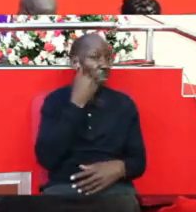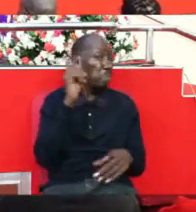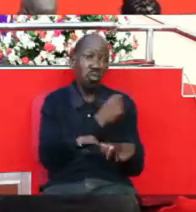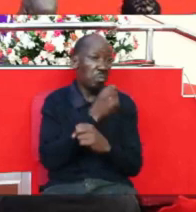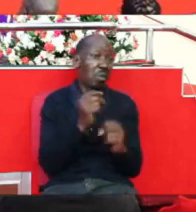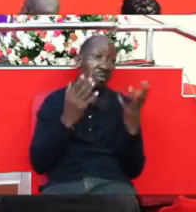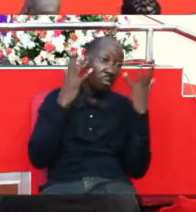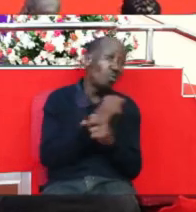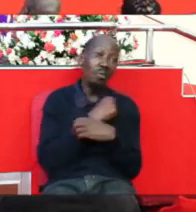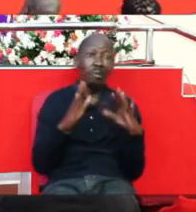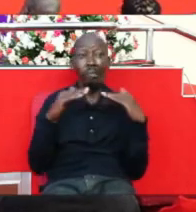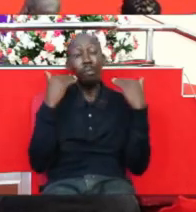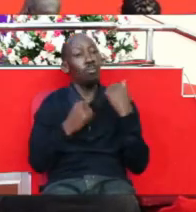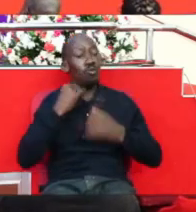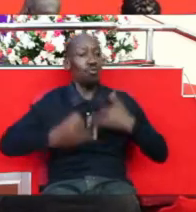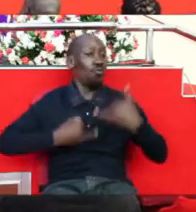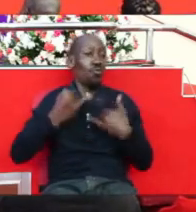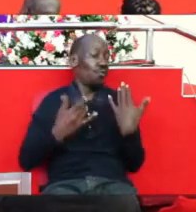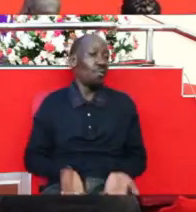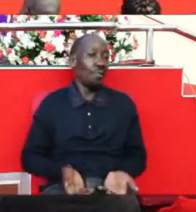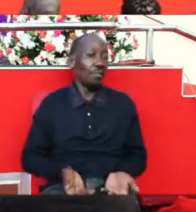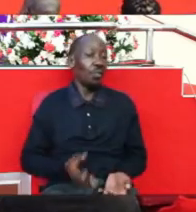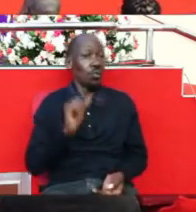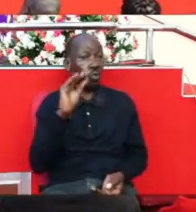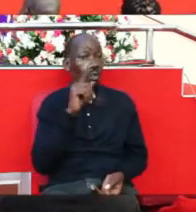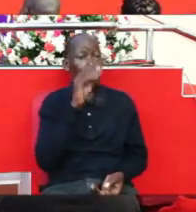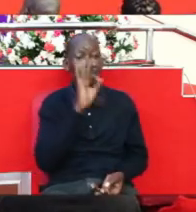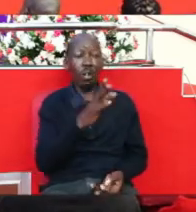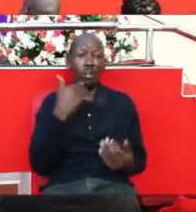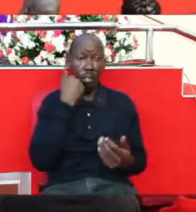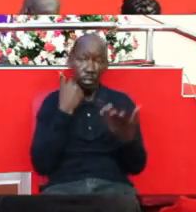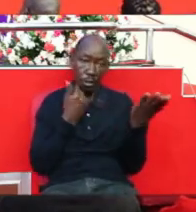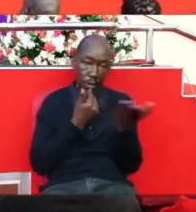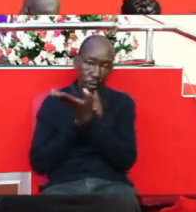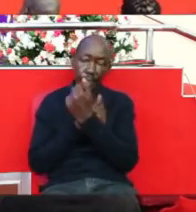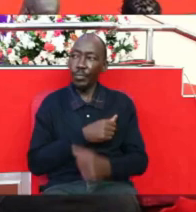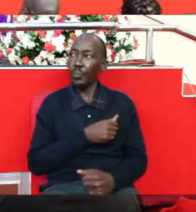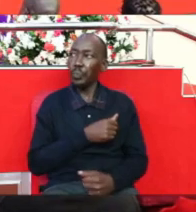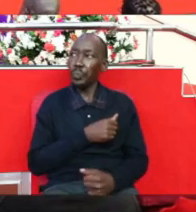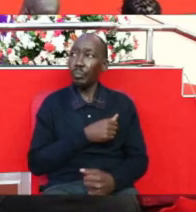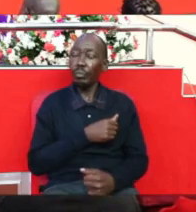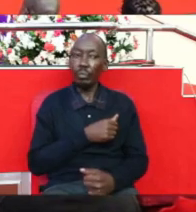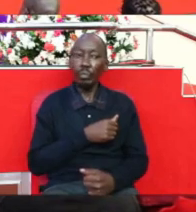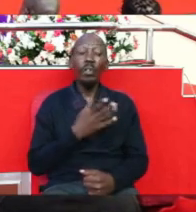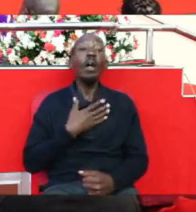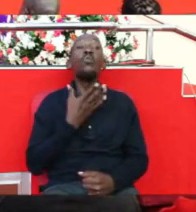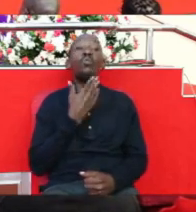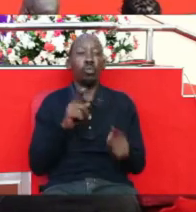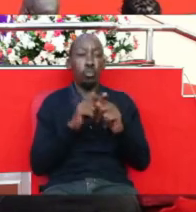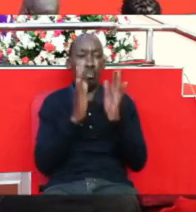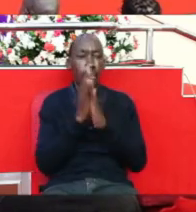cannot celebrate. And so if you are unwell, I want us to pray